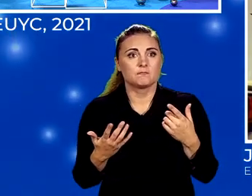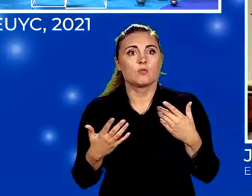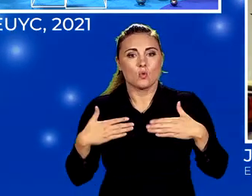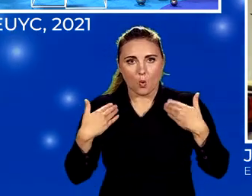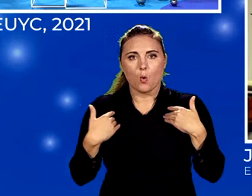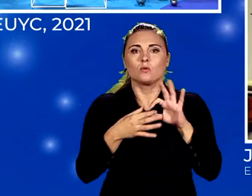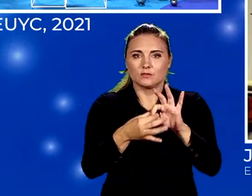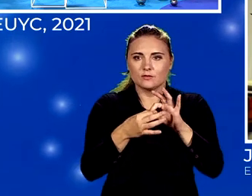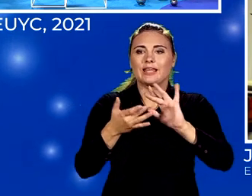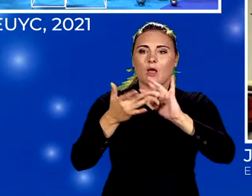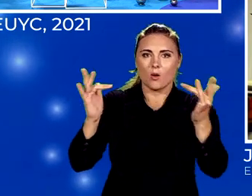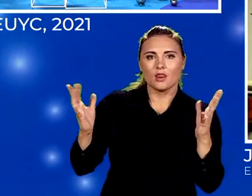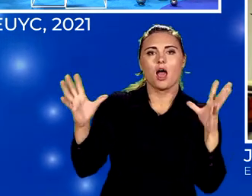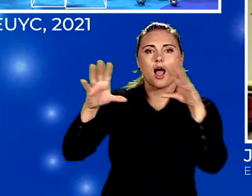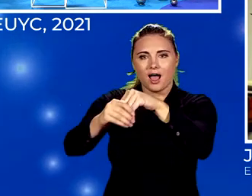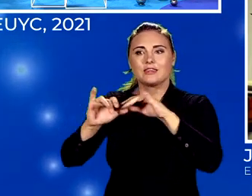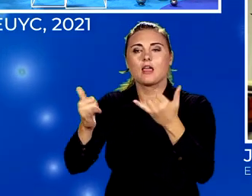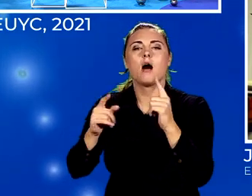current situation?